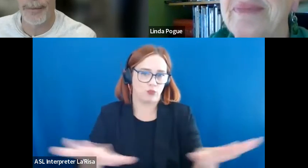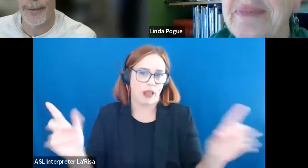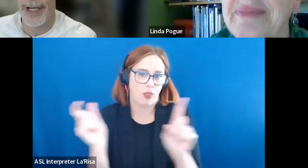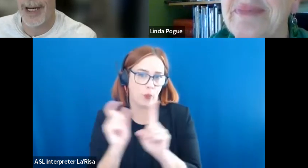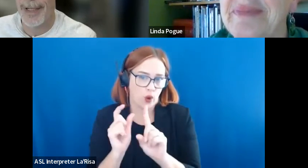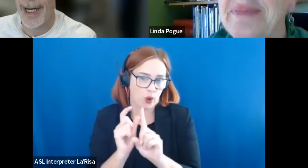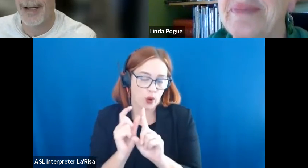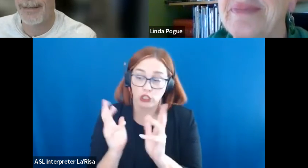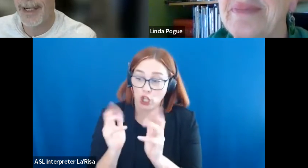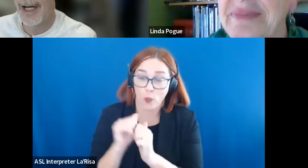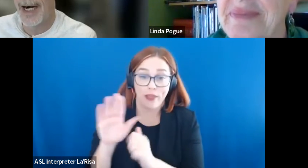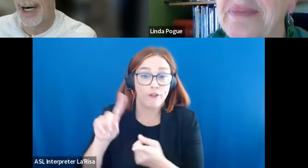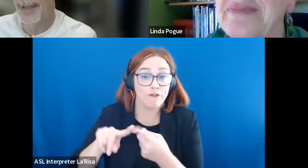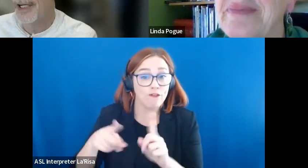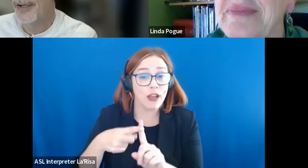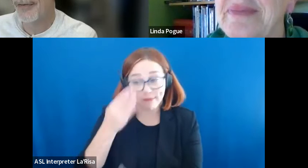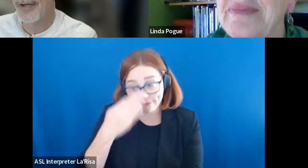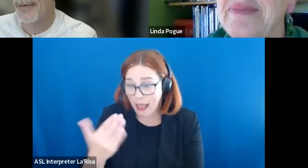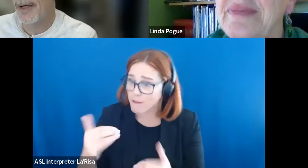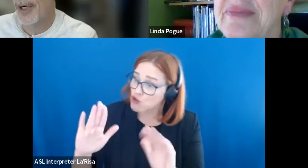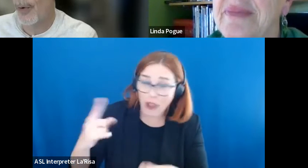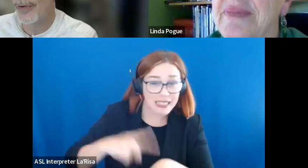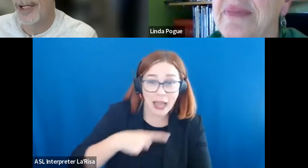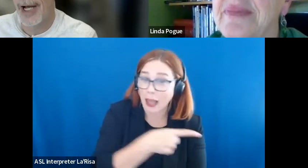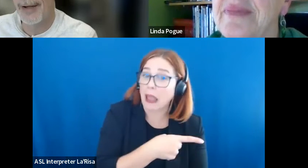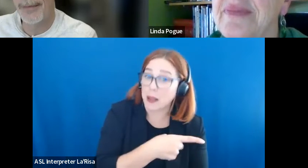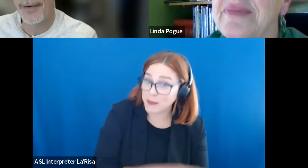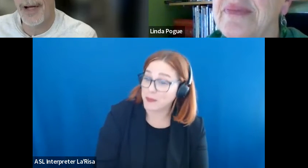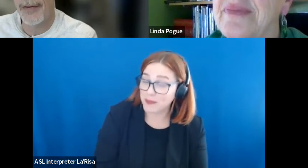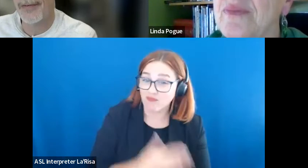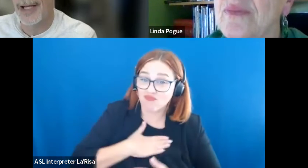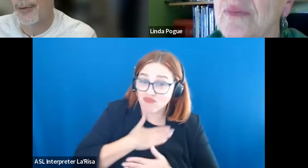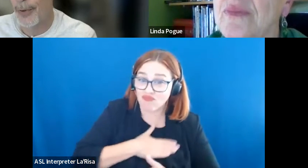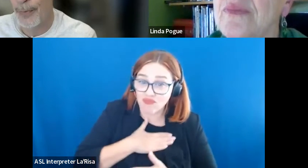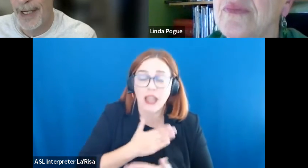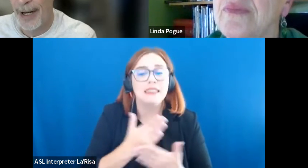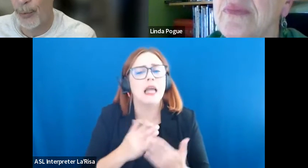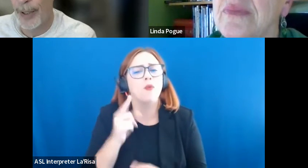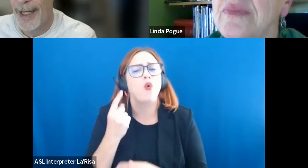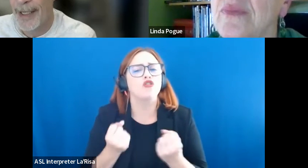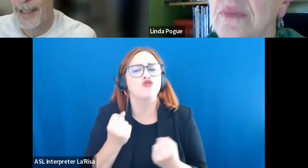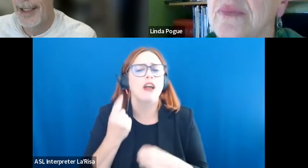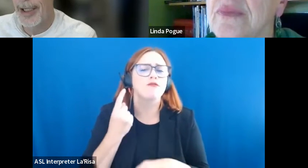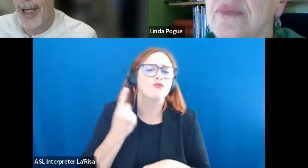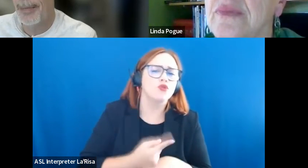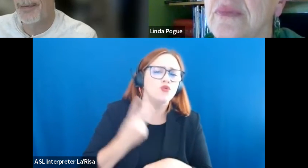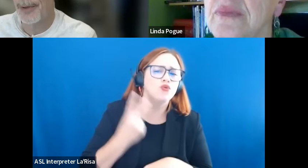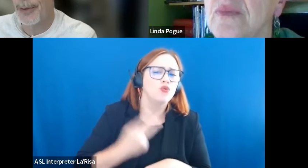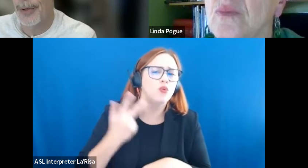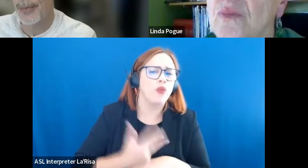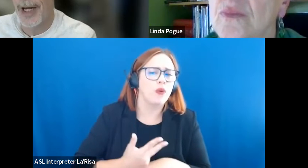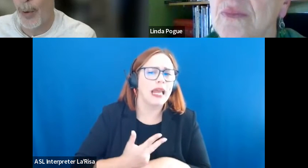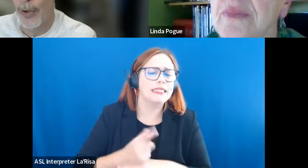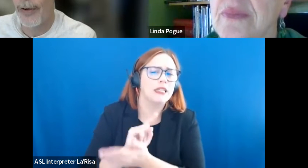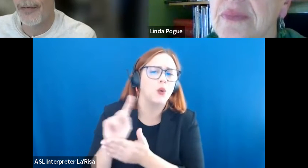what a wonderful time they have. You know, some of them are only driving for us like 2 or 3 days a week, maybe for